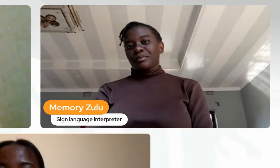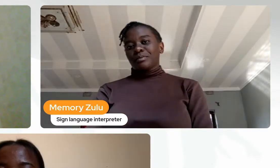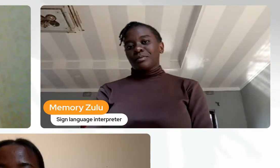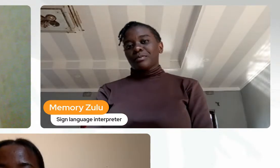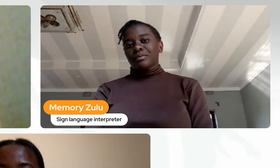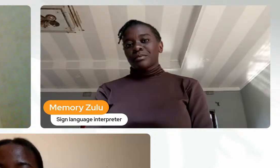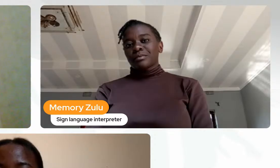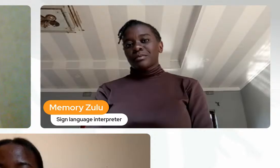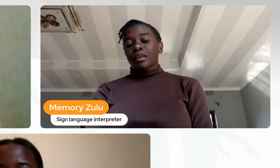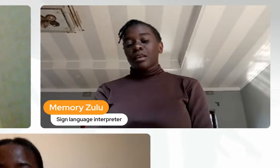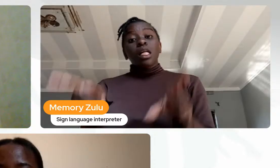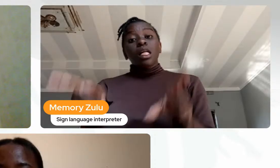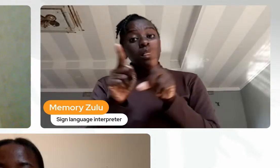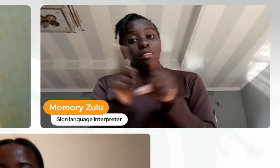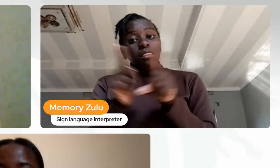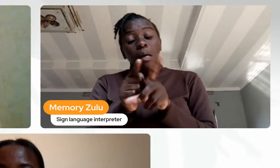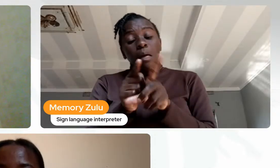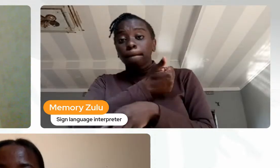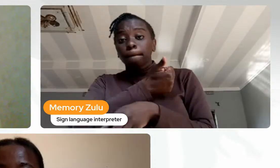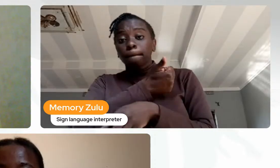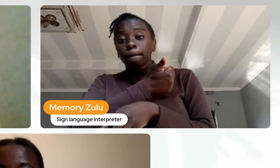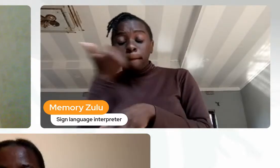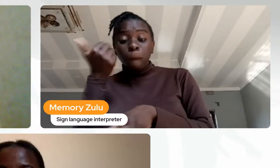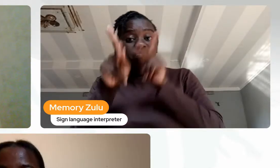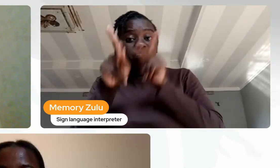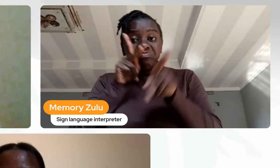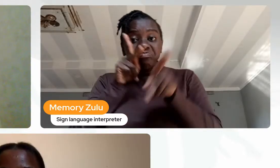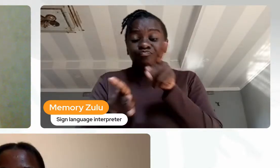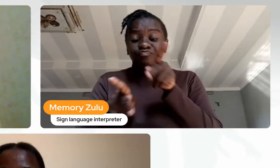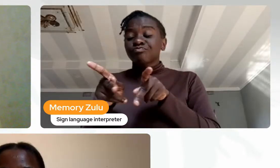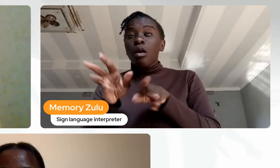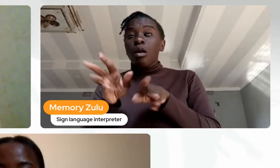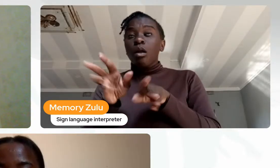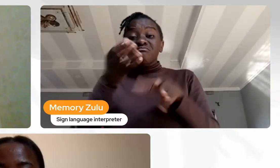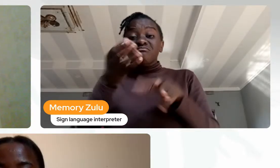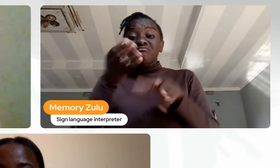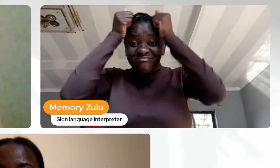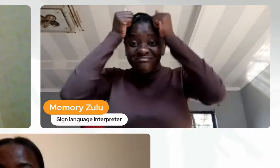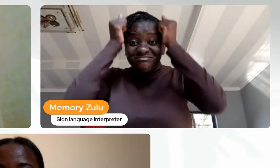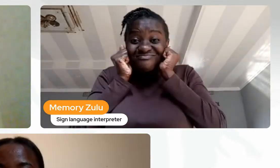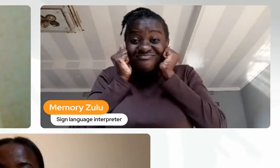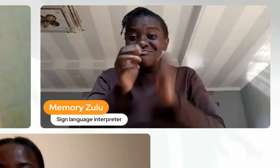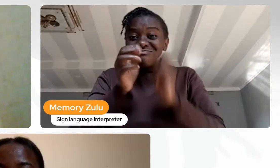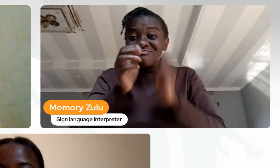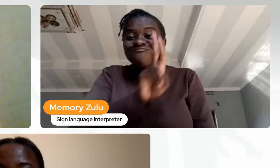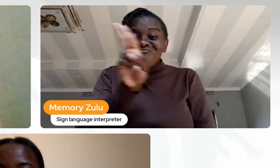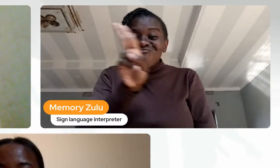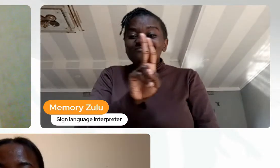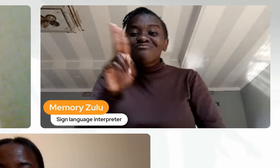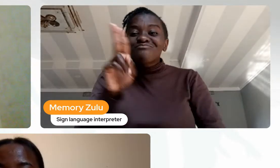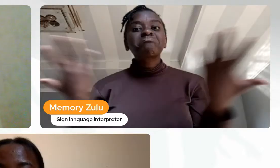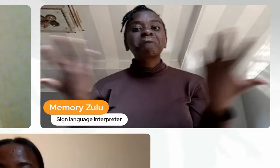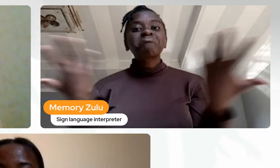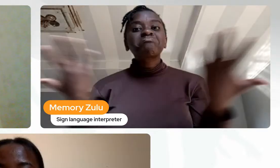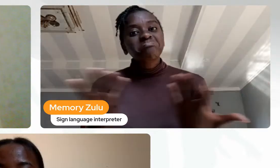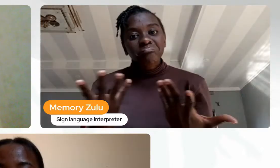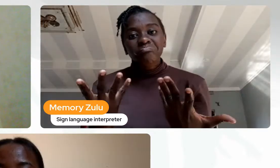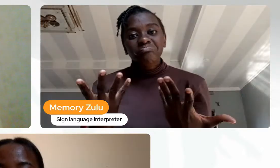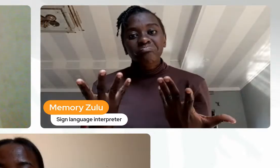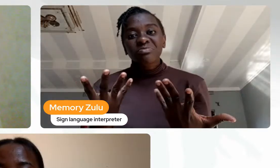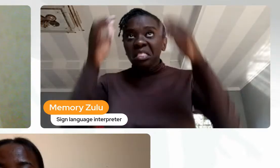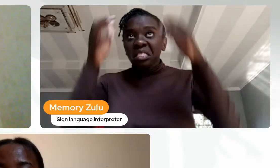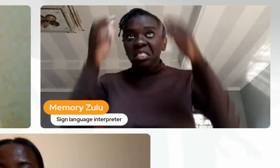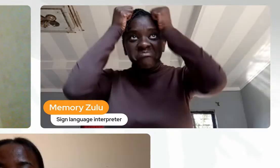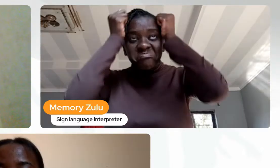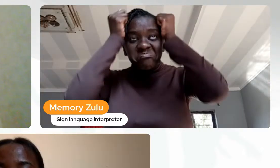going to give in because that's what you want. And the other aspect that I'd mentioned was on the